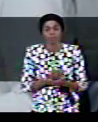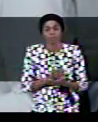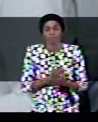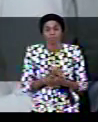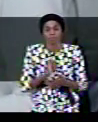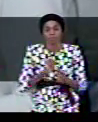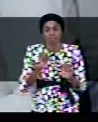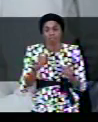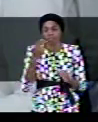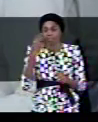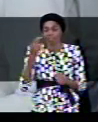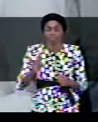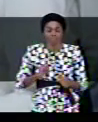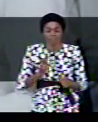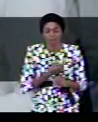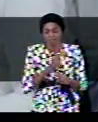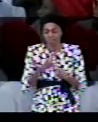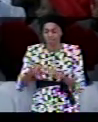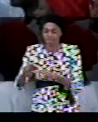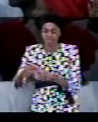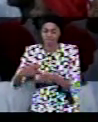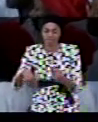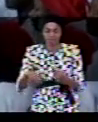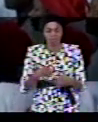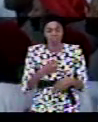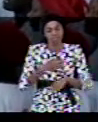one. I can see